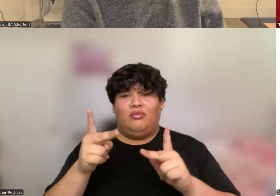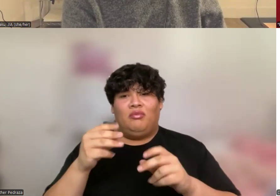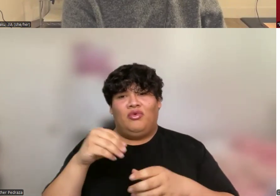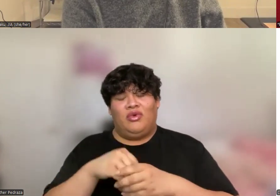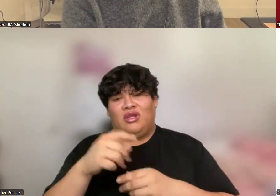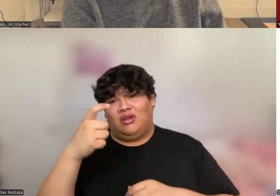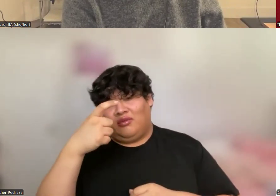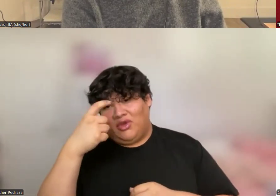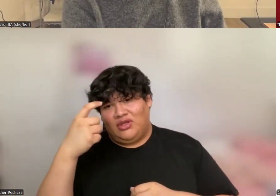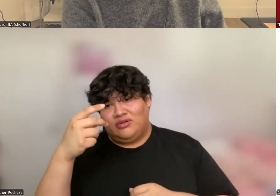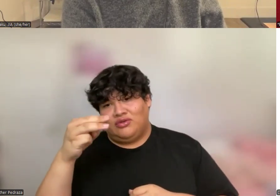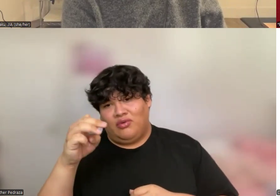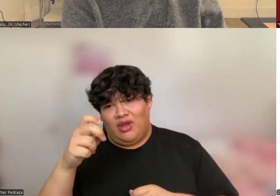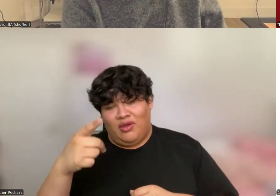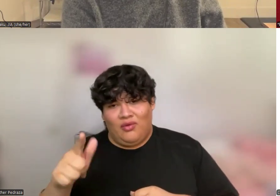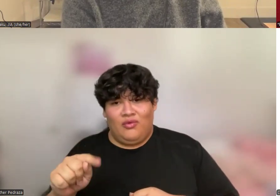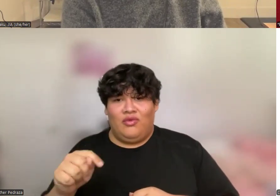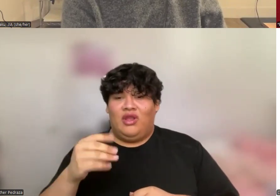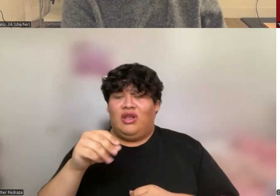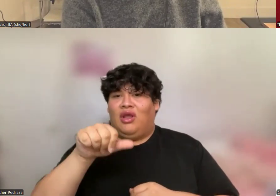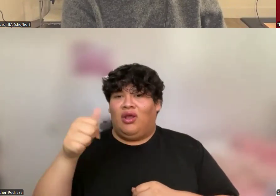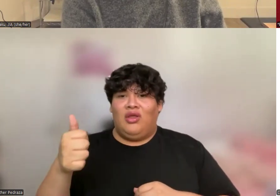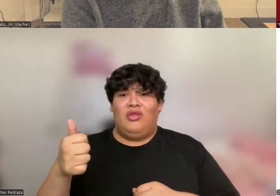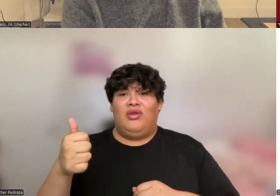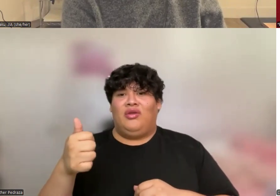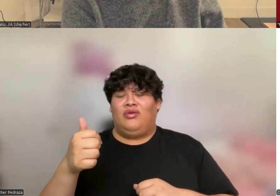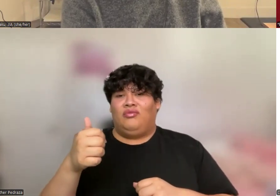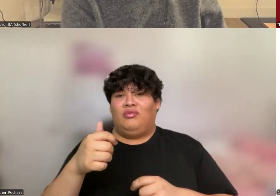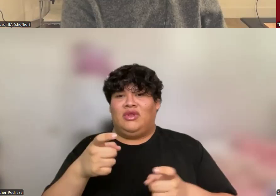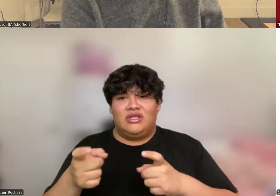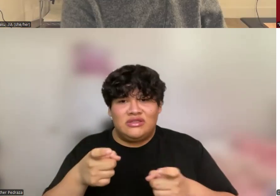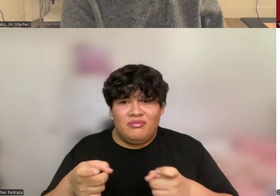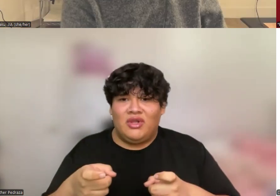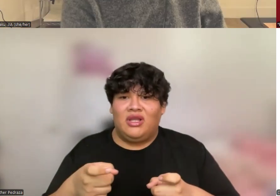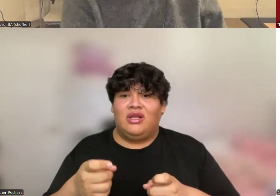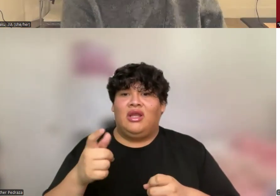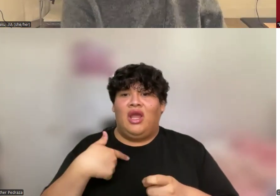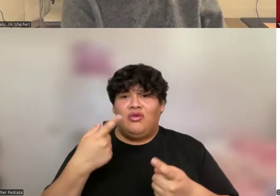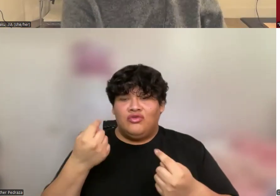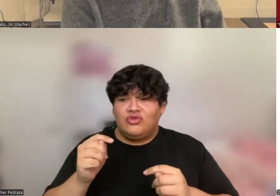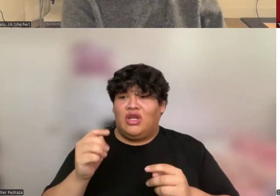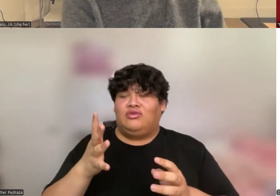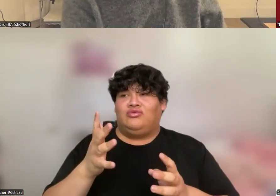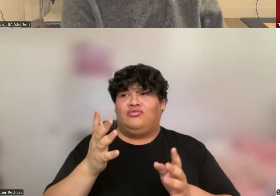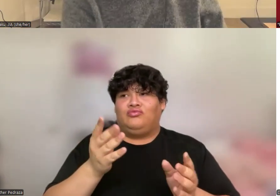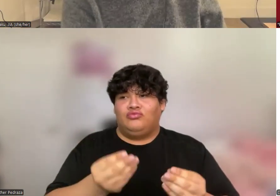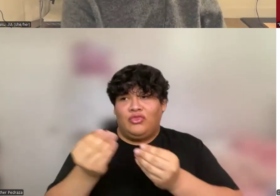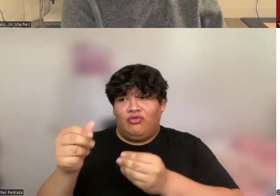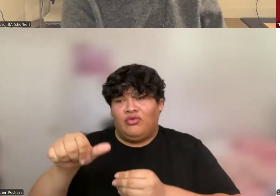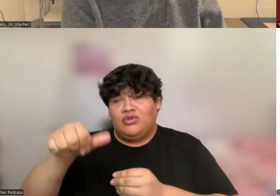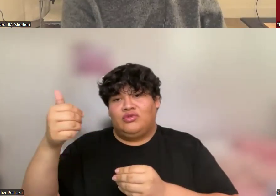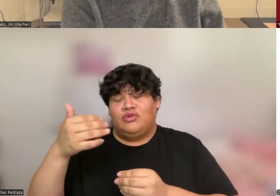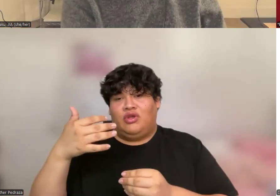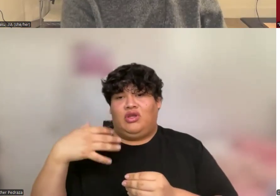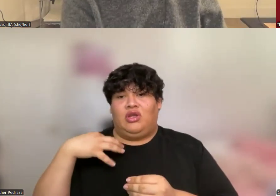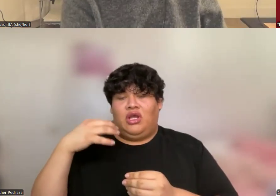couple ways, in that if with any other discipline as a physician, I can refer to specialty care. With mental health, behavioral health,